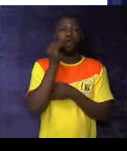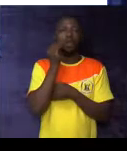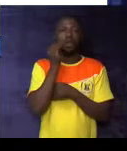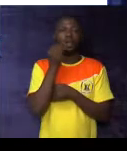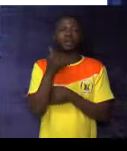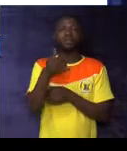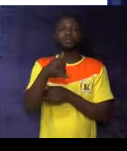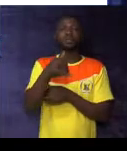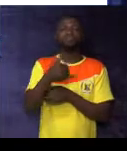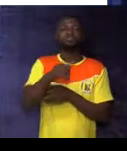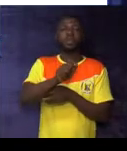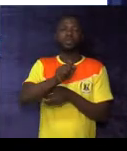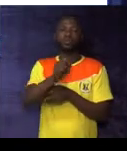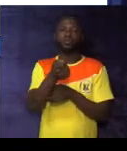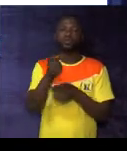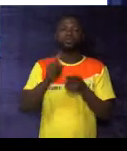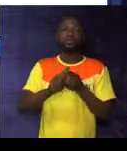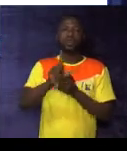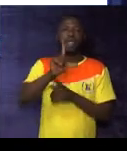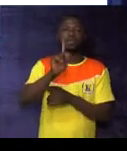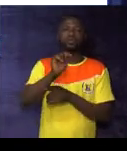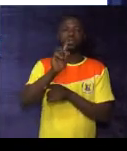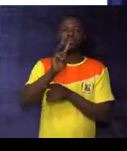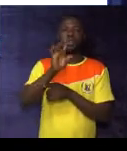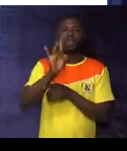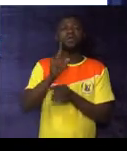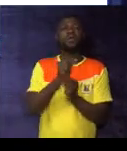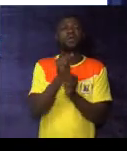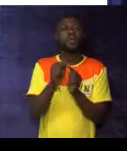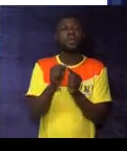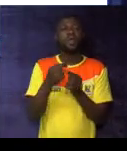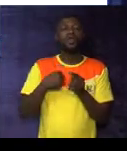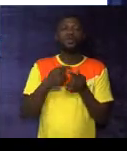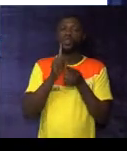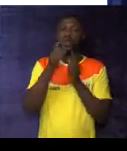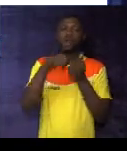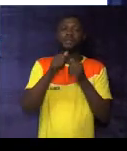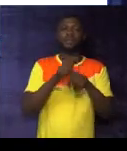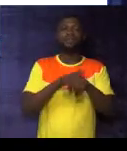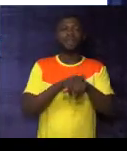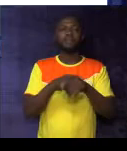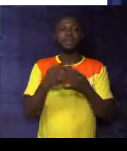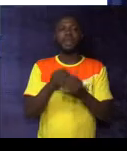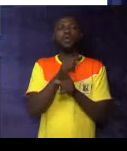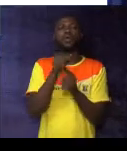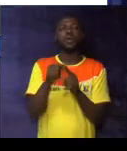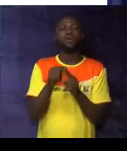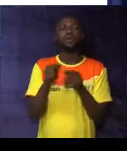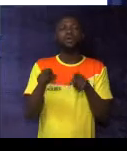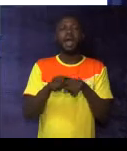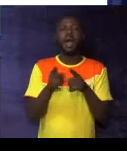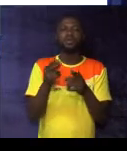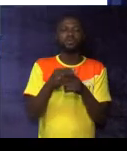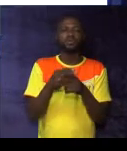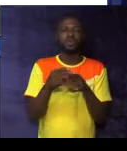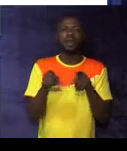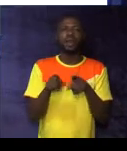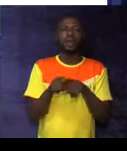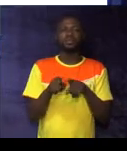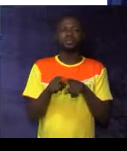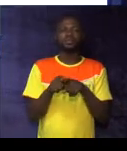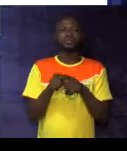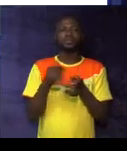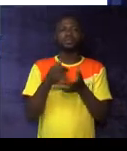your home. They switched to LTV8 when? We are talking about timing now. When?